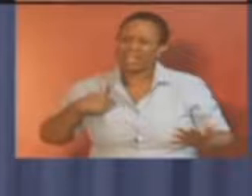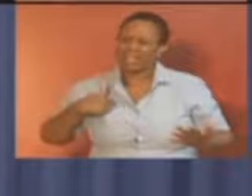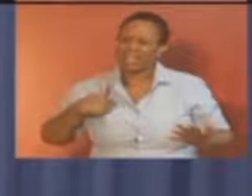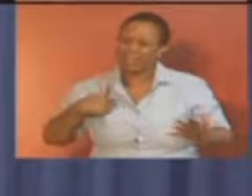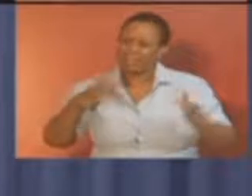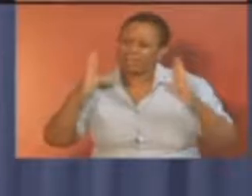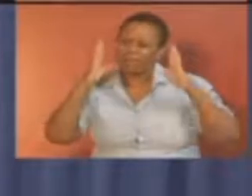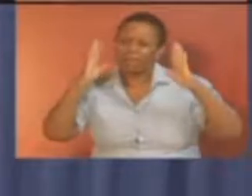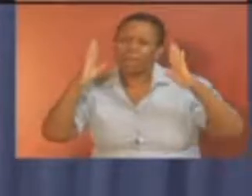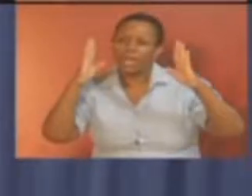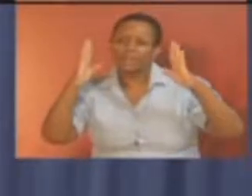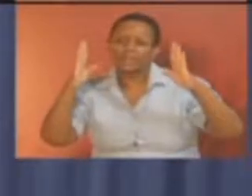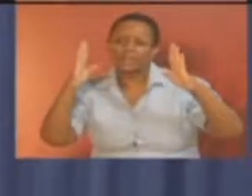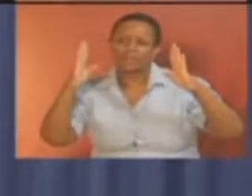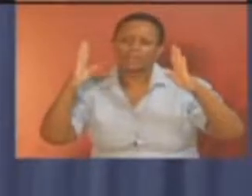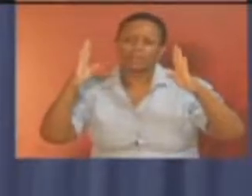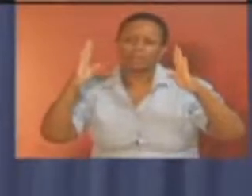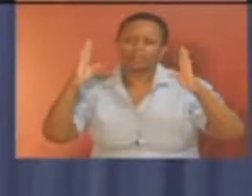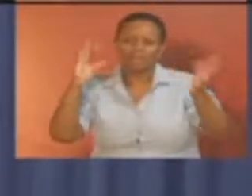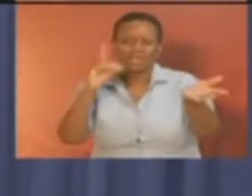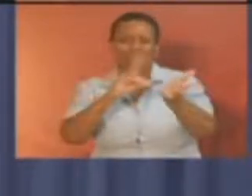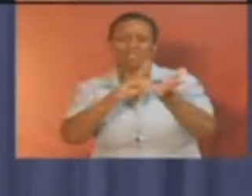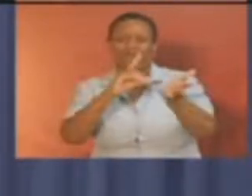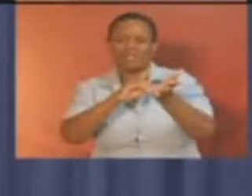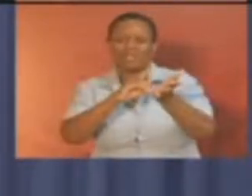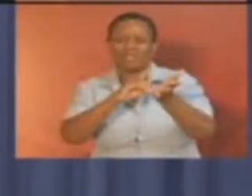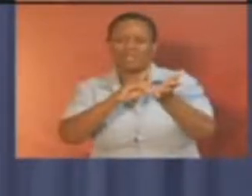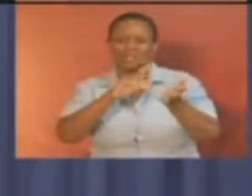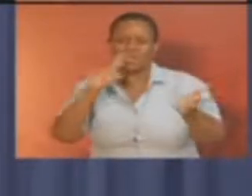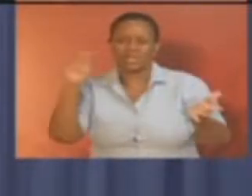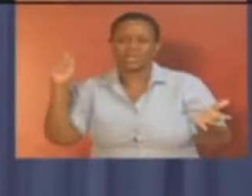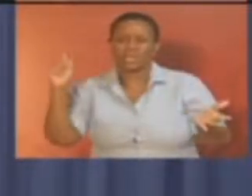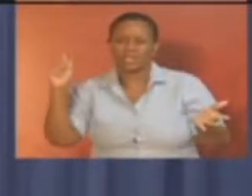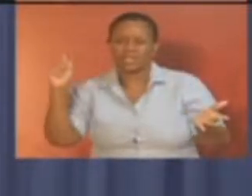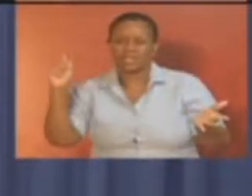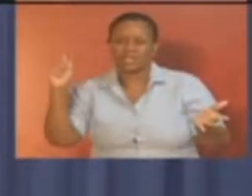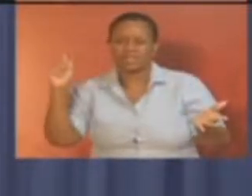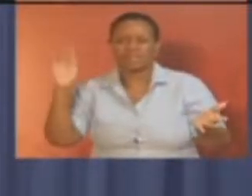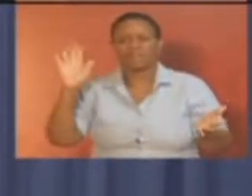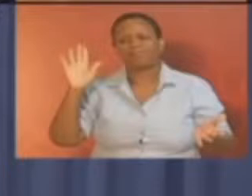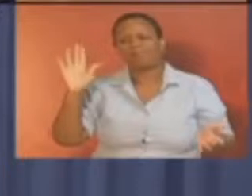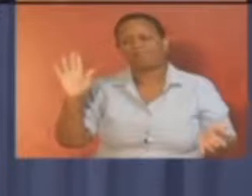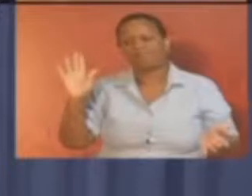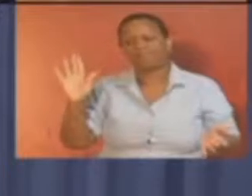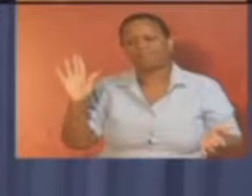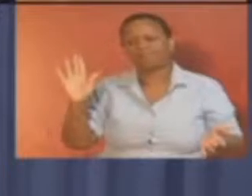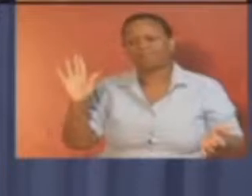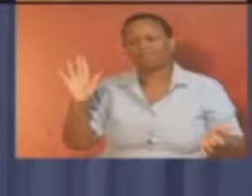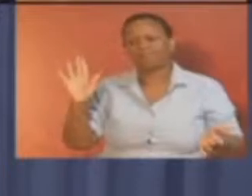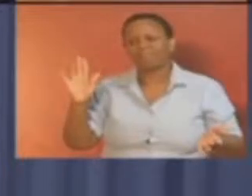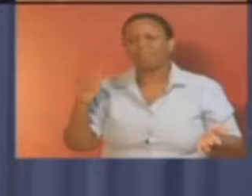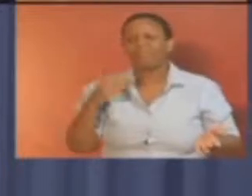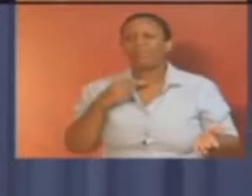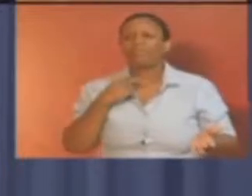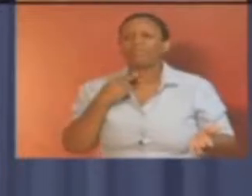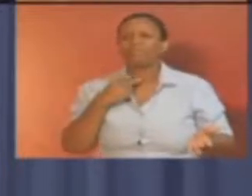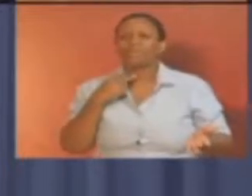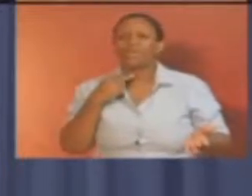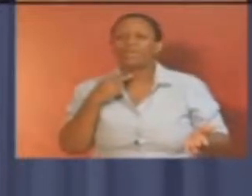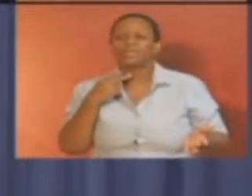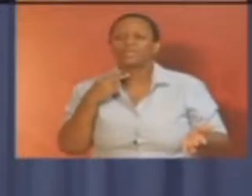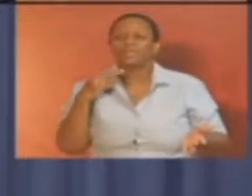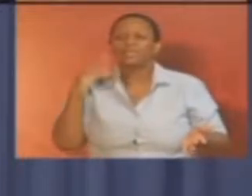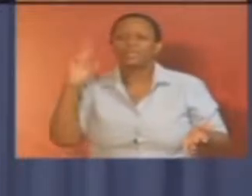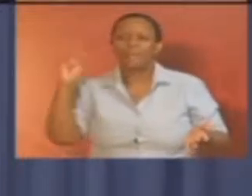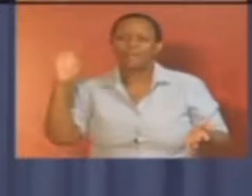of Dr. Trotman's voice and the Chief Medical Officer's voice.